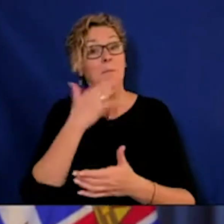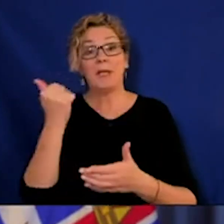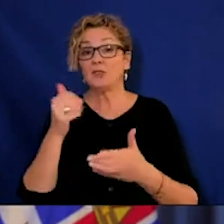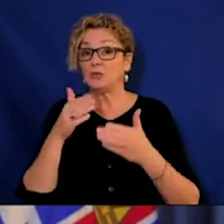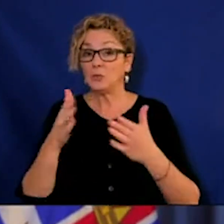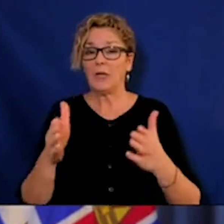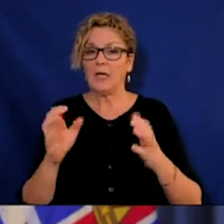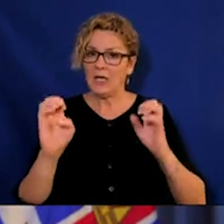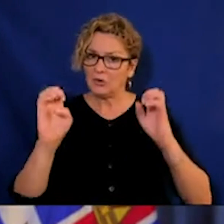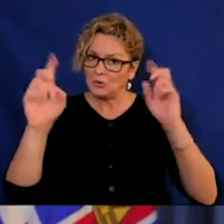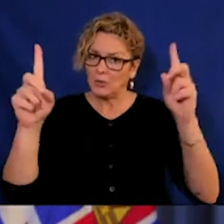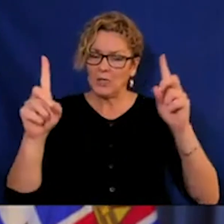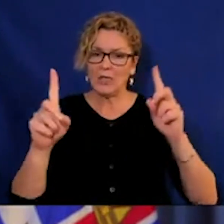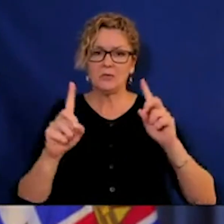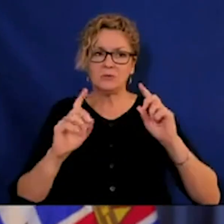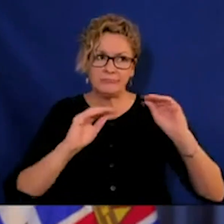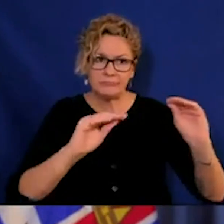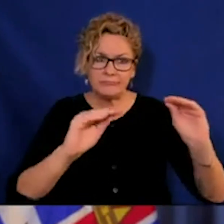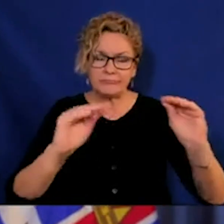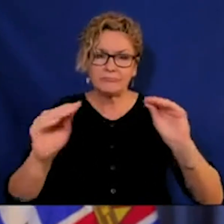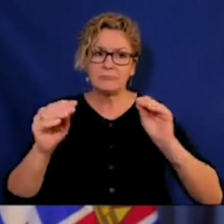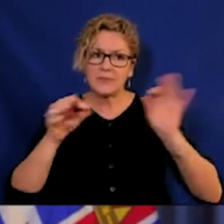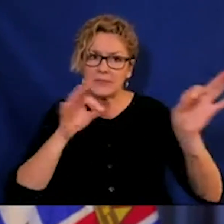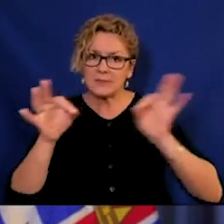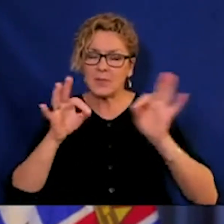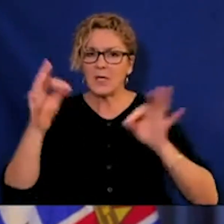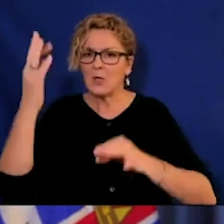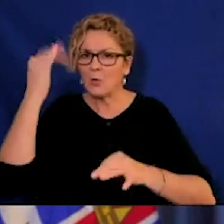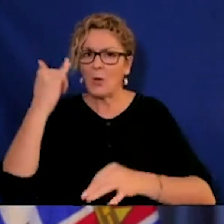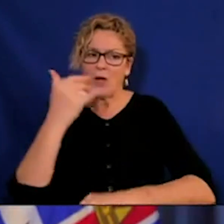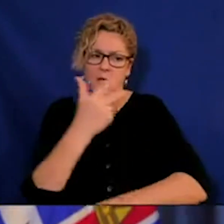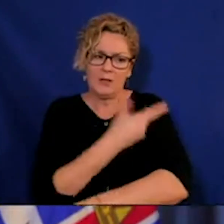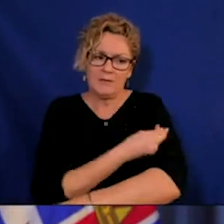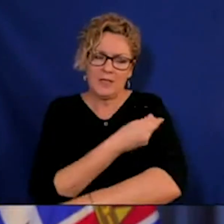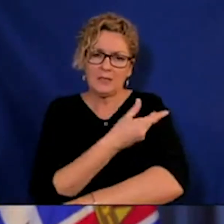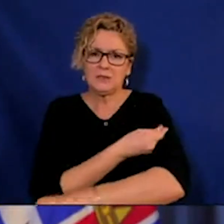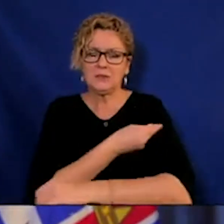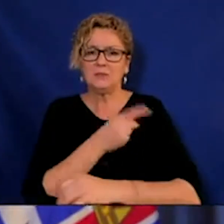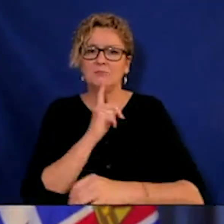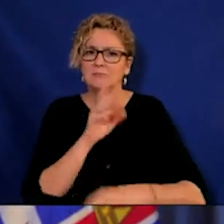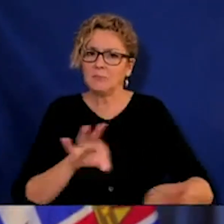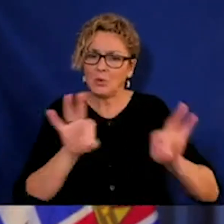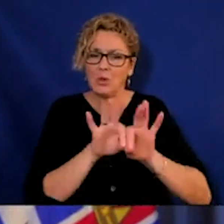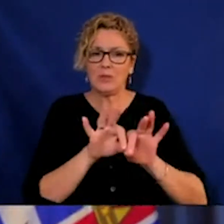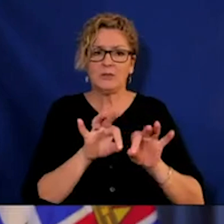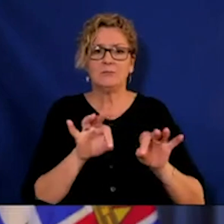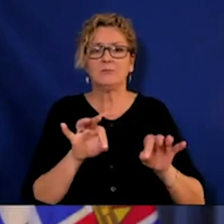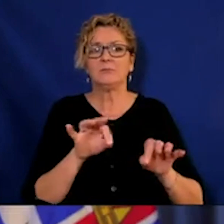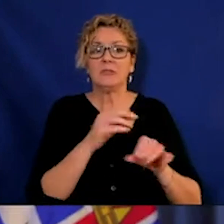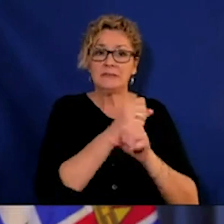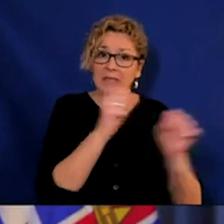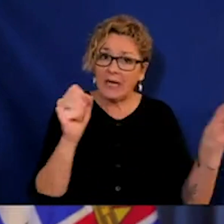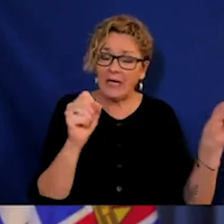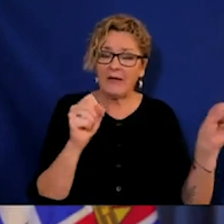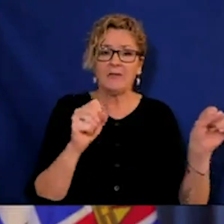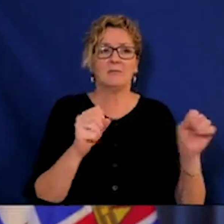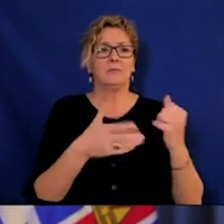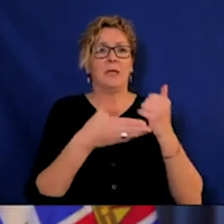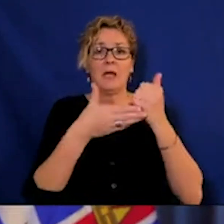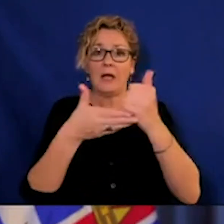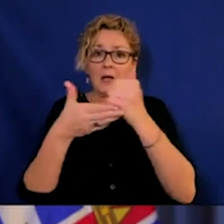involve people in those important decisions. And we're not just doing that because we